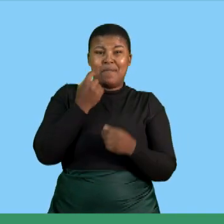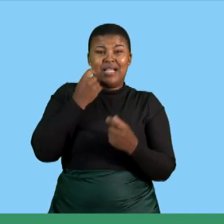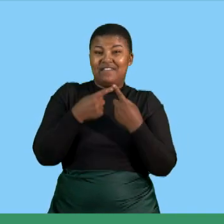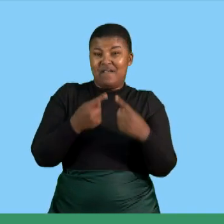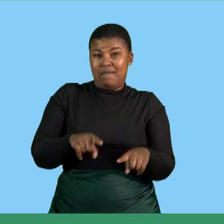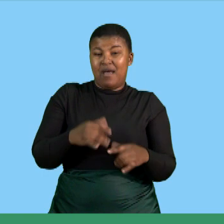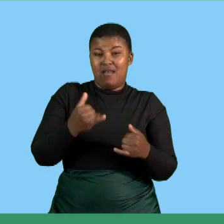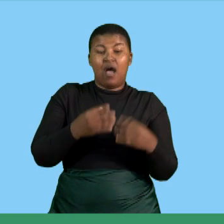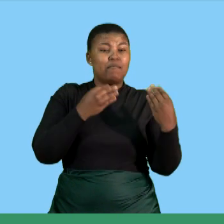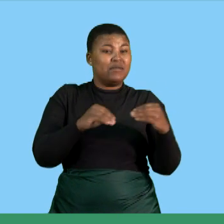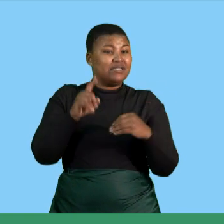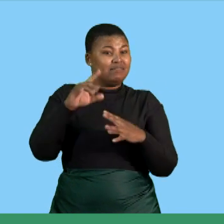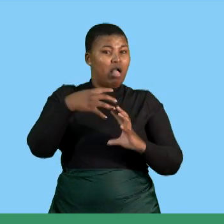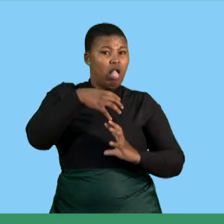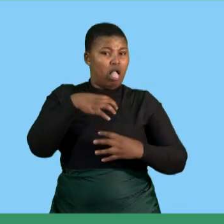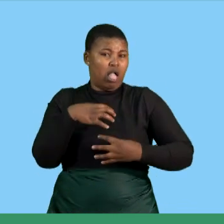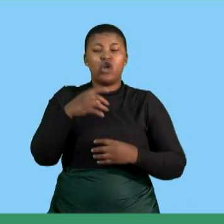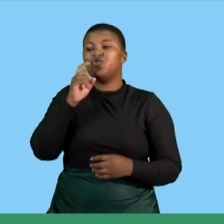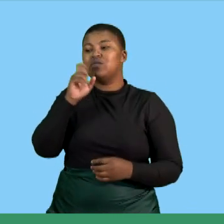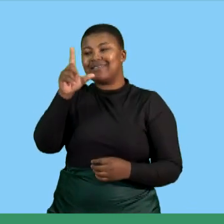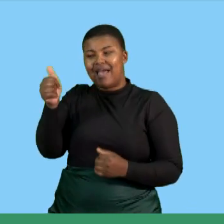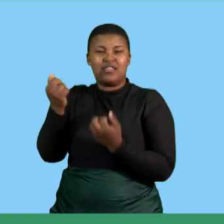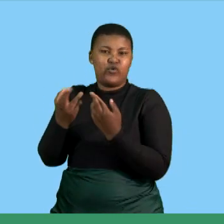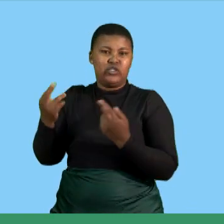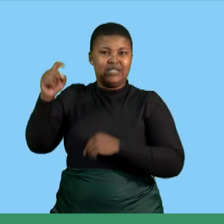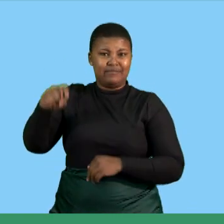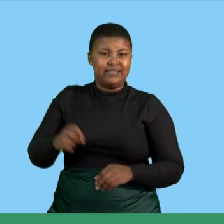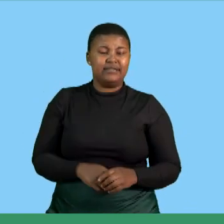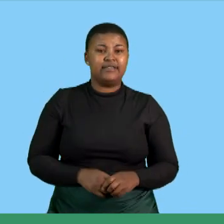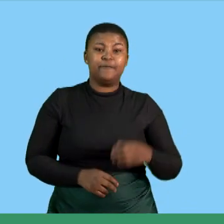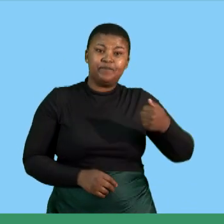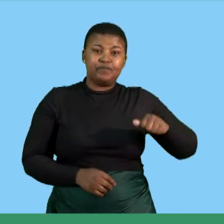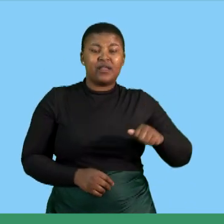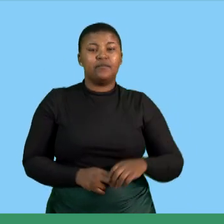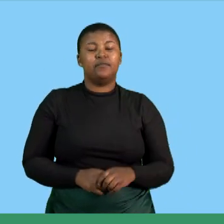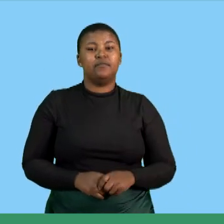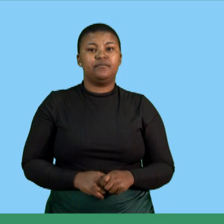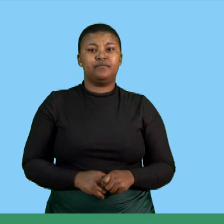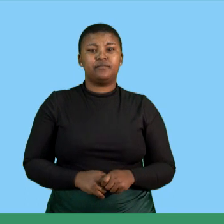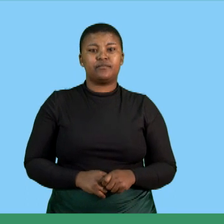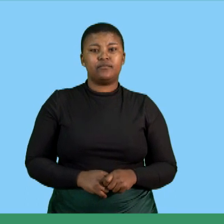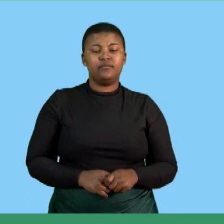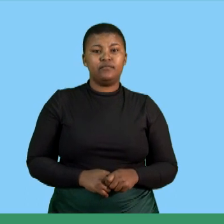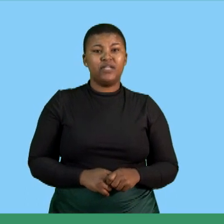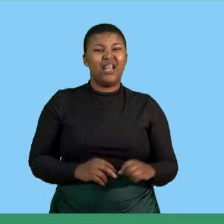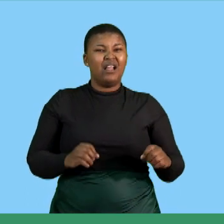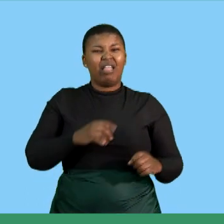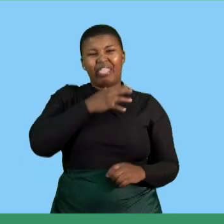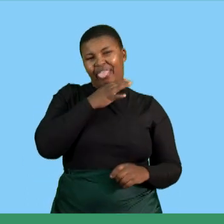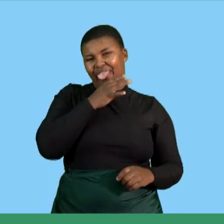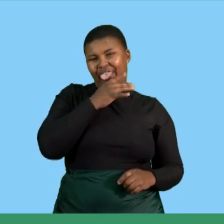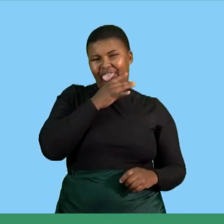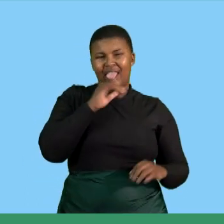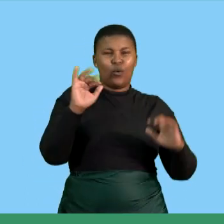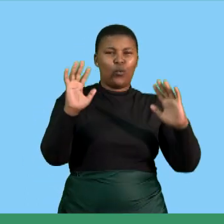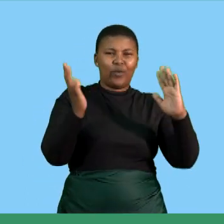to adapt, maybe use an alternative resource. The second example, of course, was then pollution. So